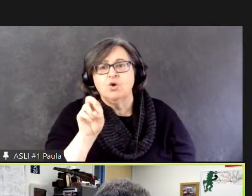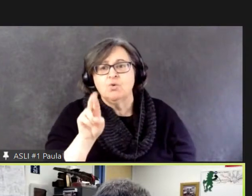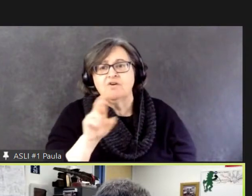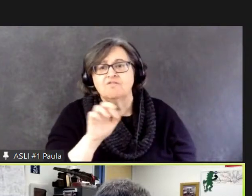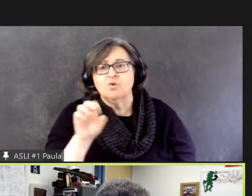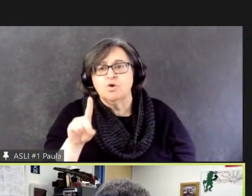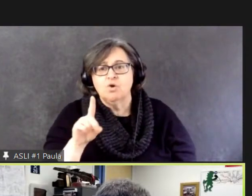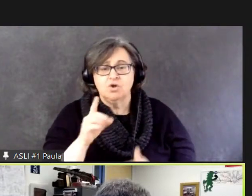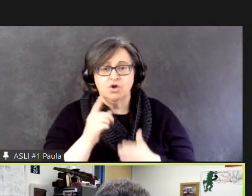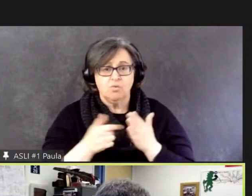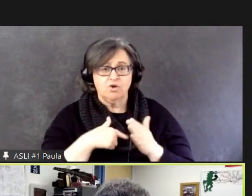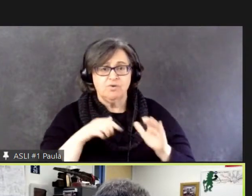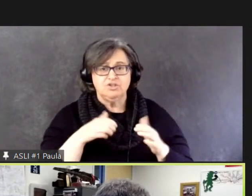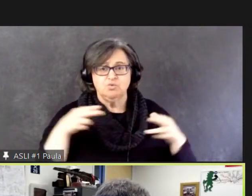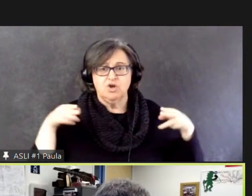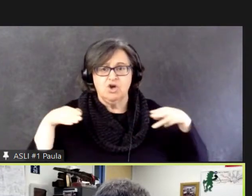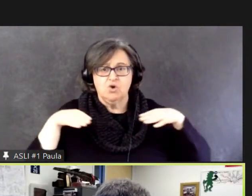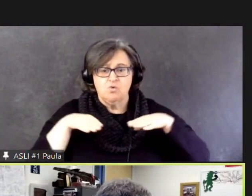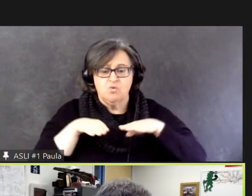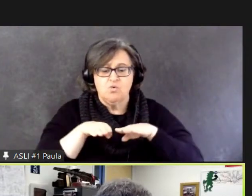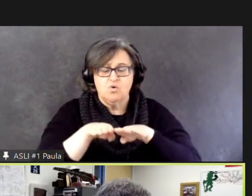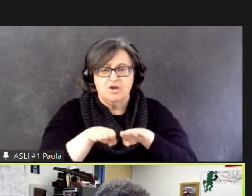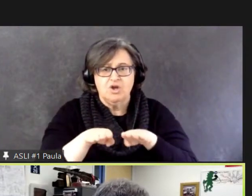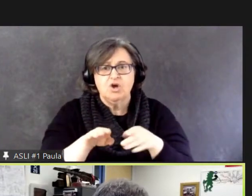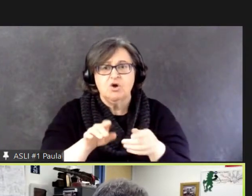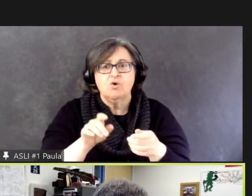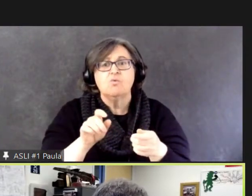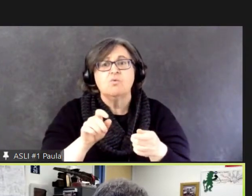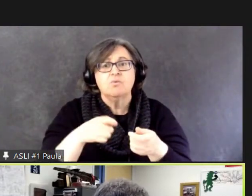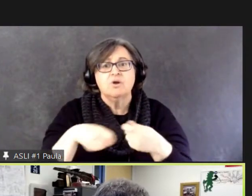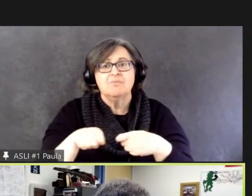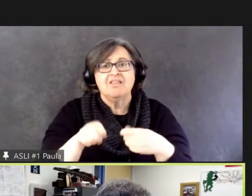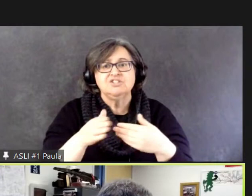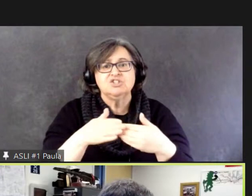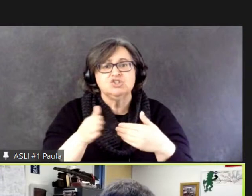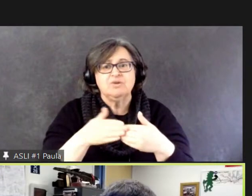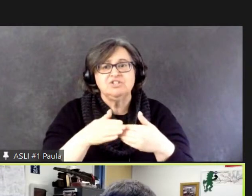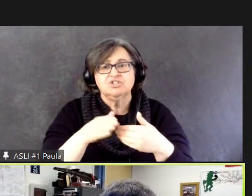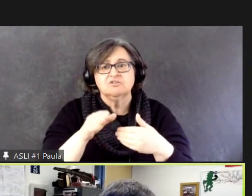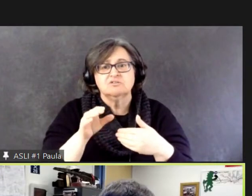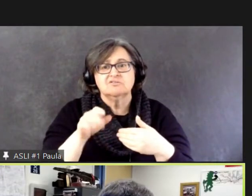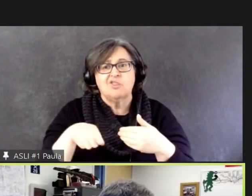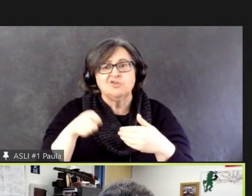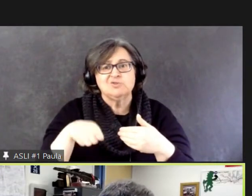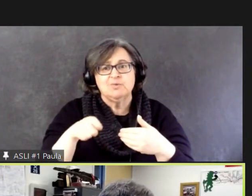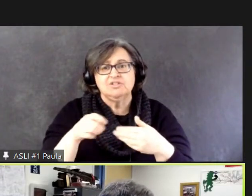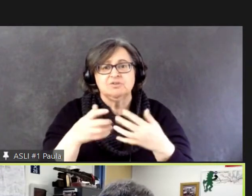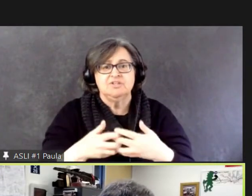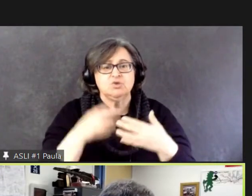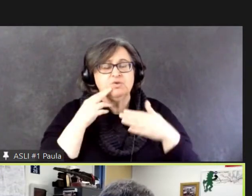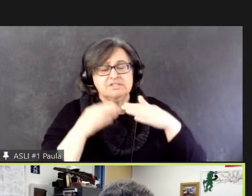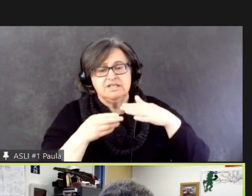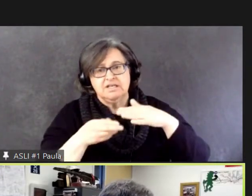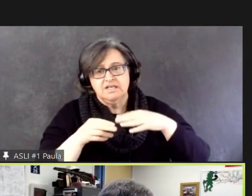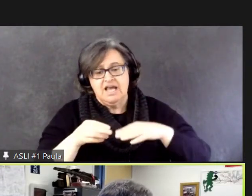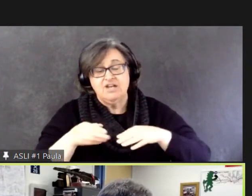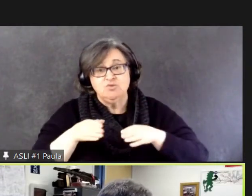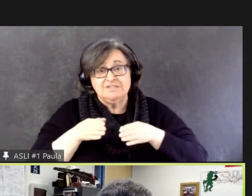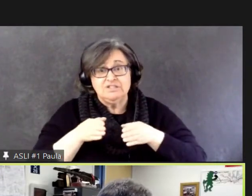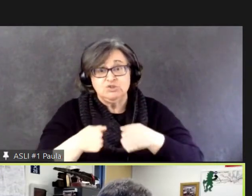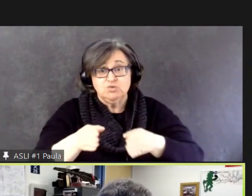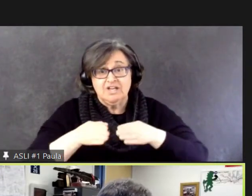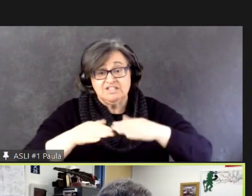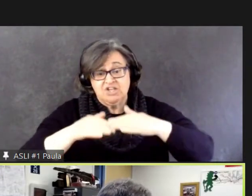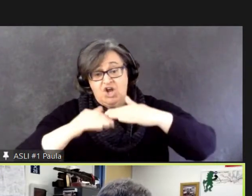each one of these interlockings is we actually replace the switch machines, which is what you see them craning out here. and the ties underneath the switch machines. So those